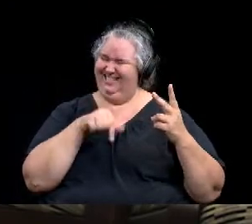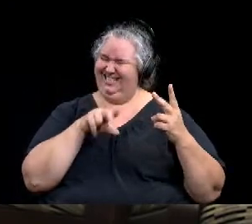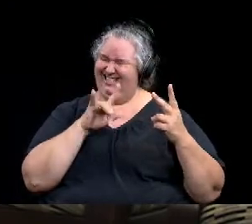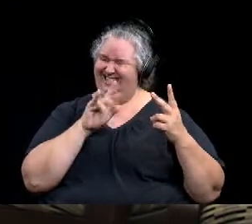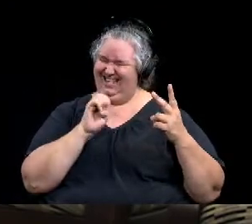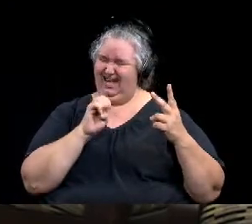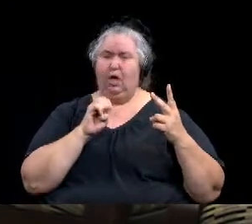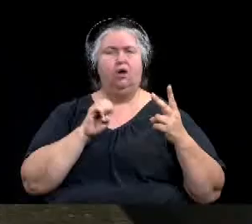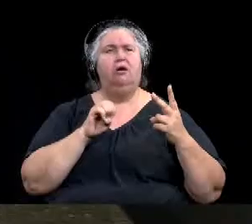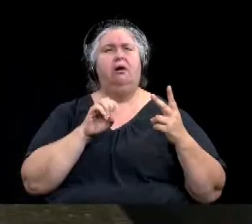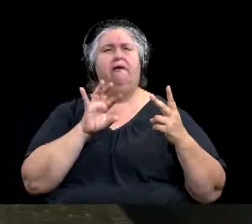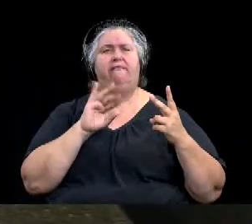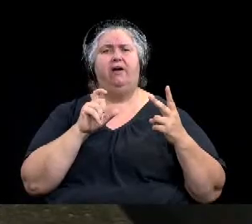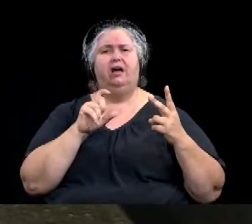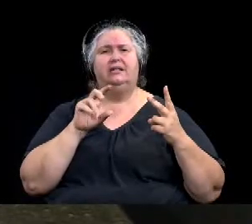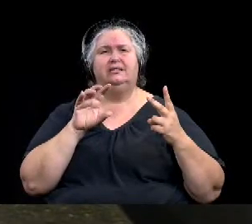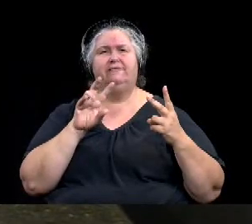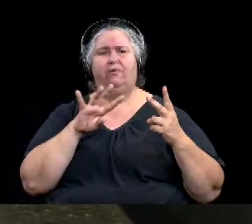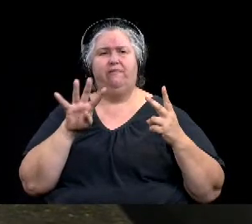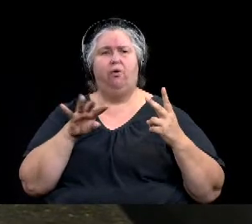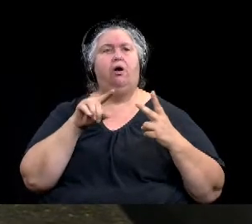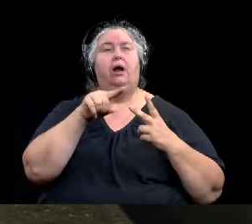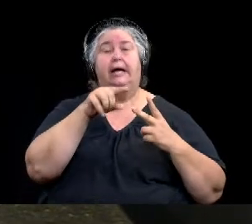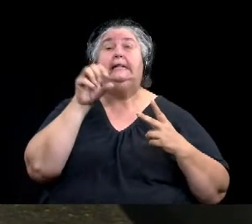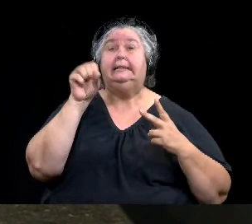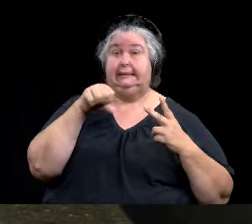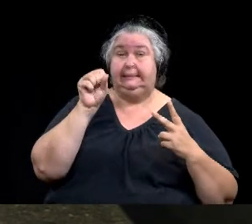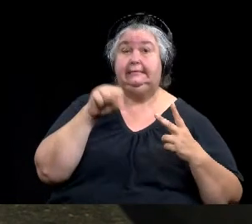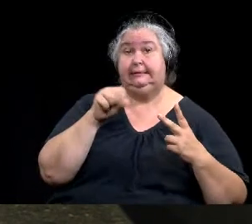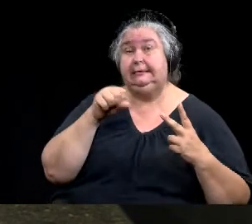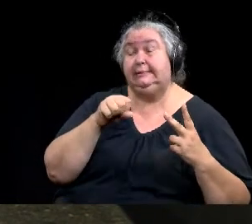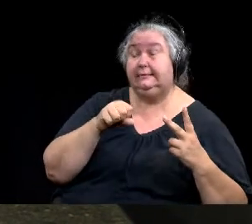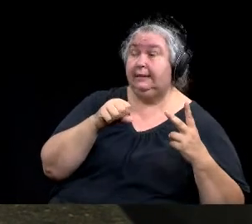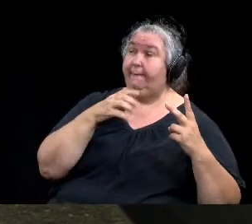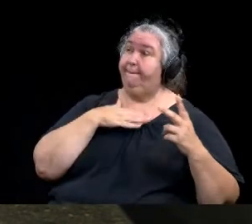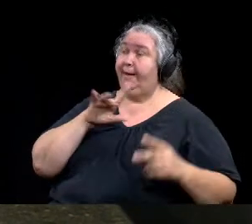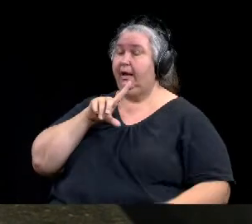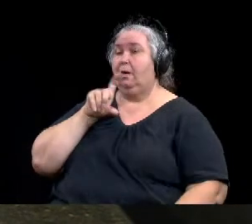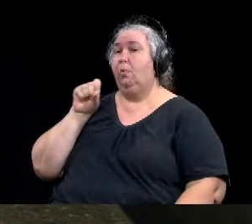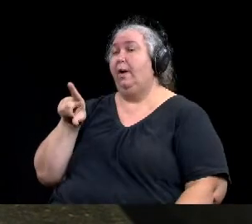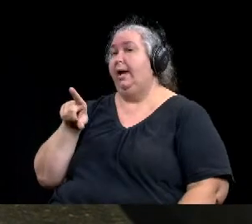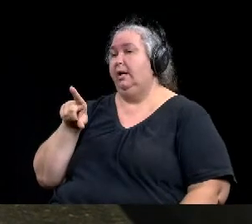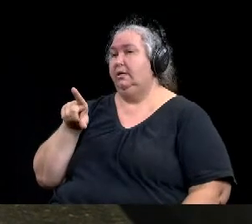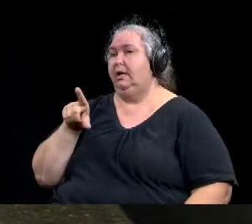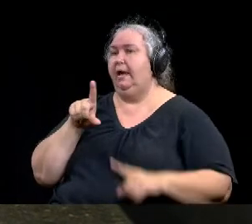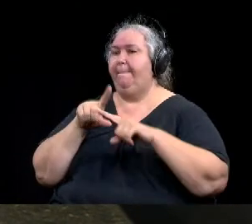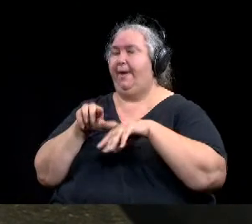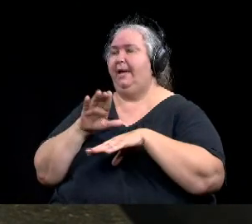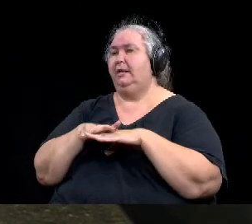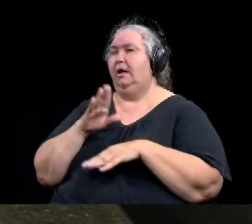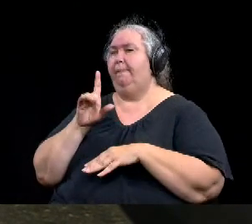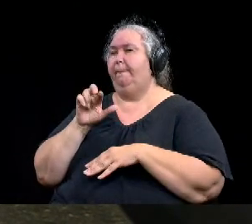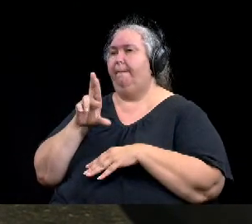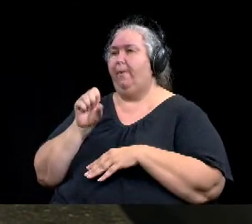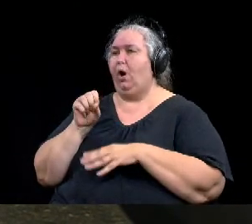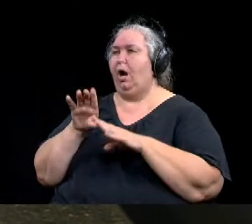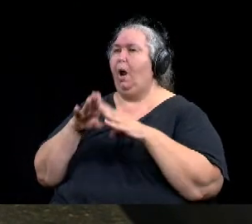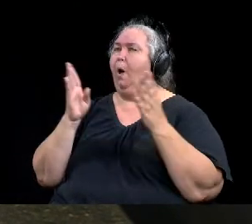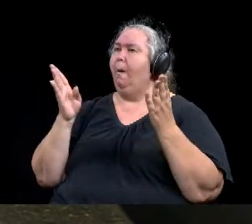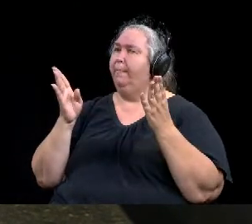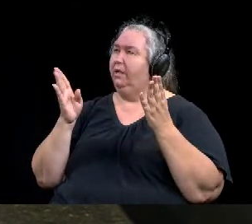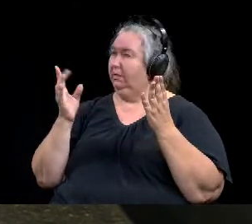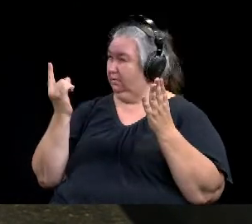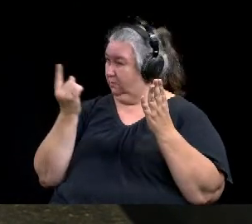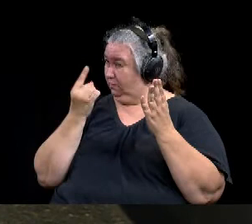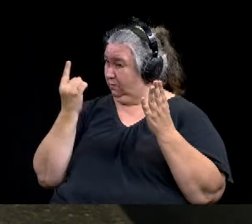Shaquille, are you on the line? Yes, I am. So my question was based on the bars opening. I wanted to know, you guys